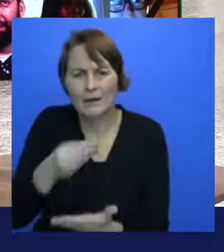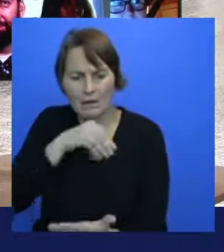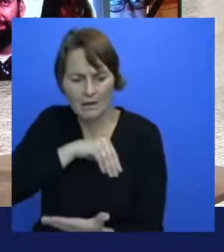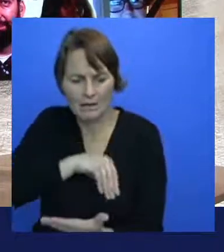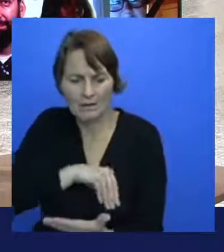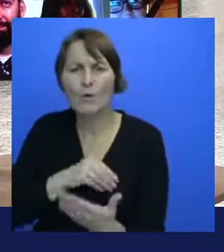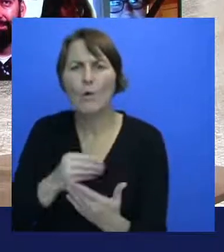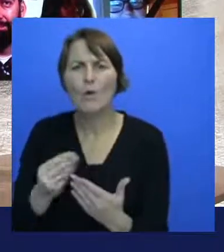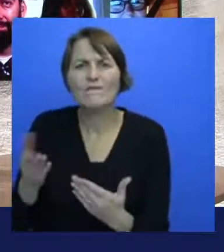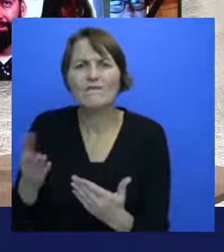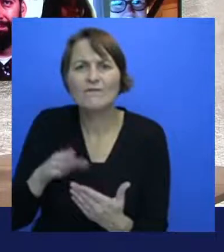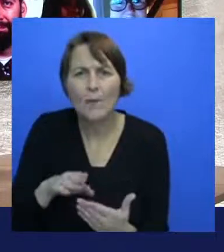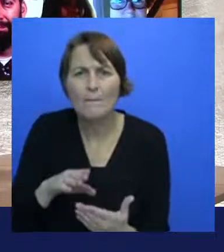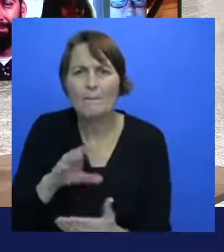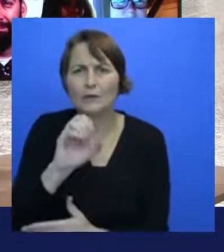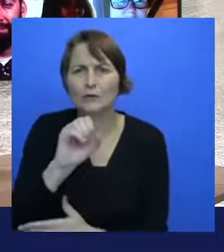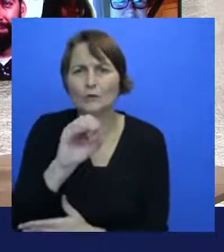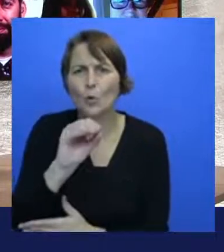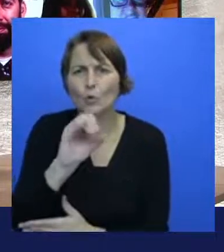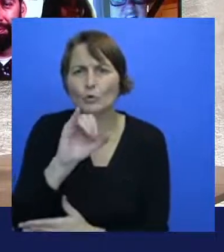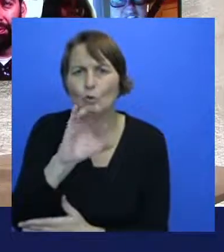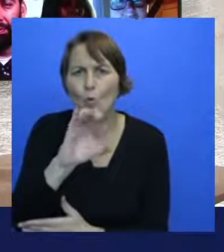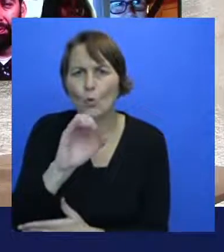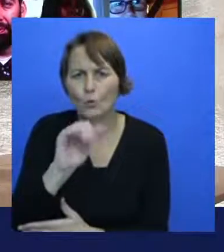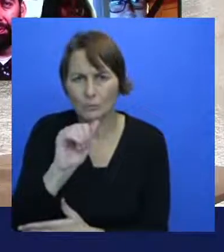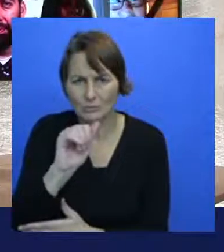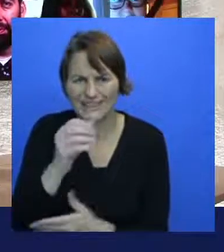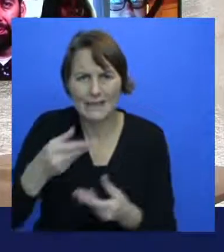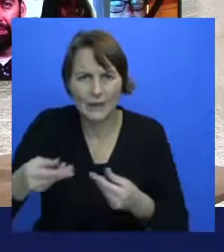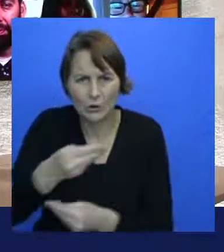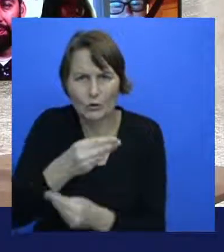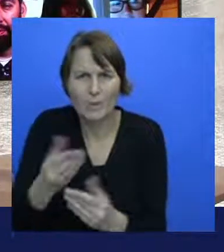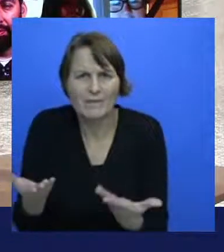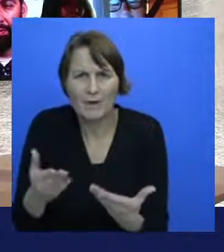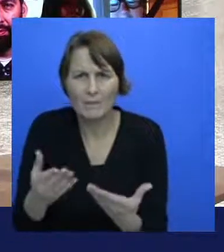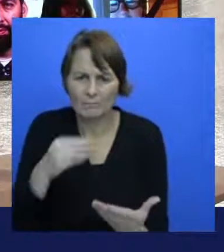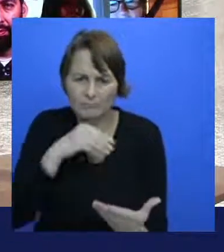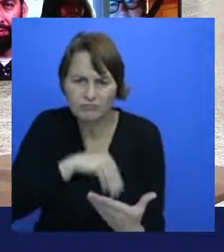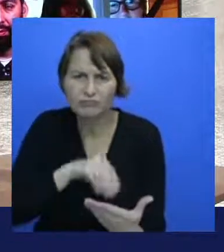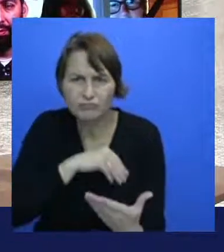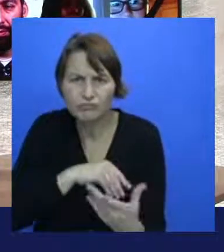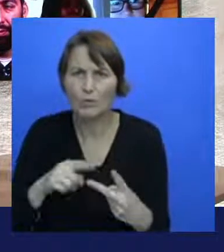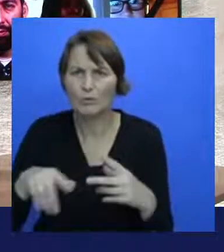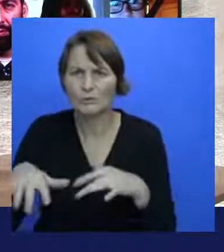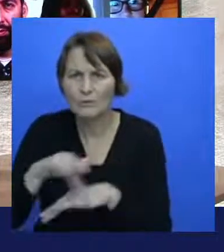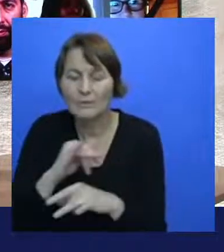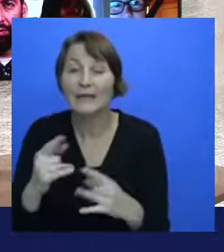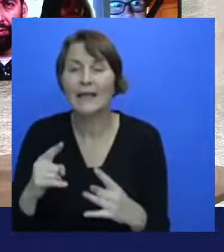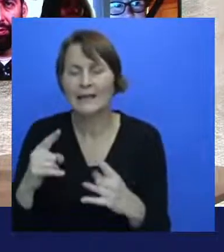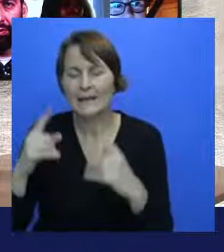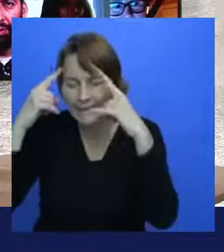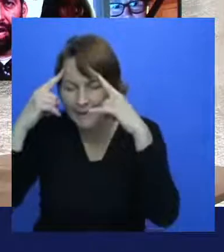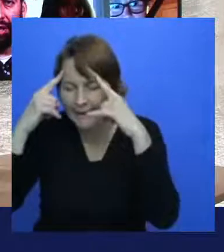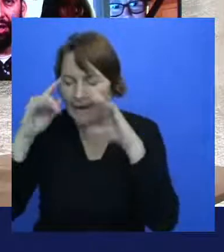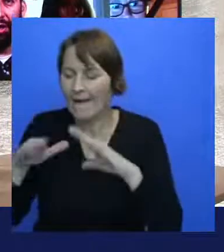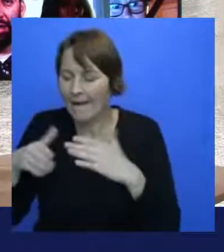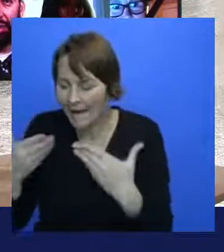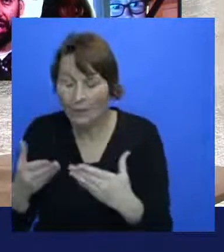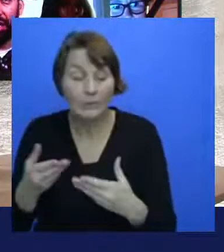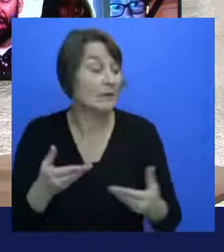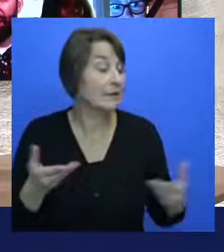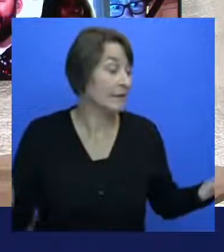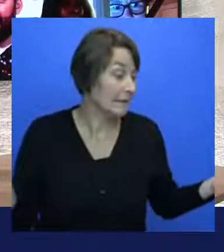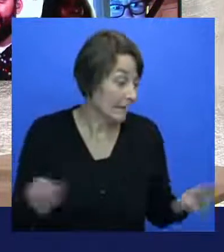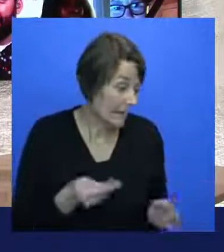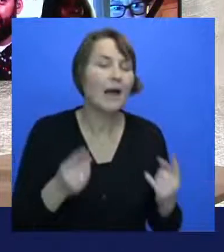you write down every decision, I would say, because then you can share it and you can talk about it and you can improve it. Your thoughts, Veronica,